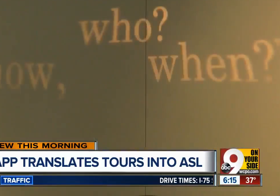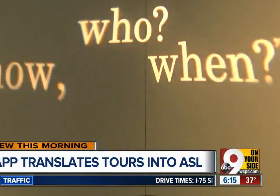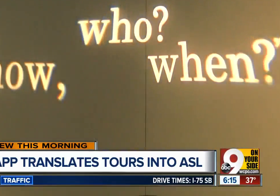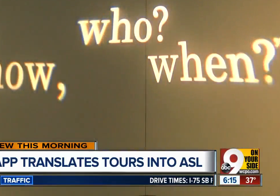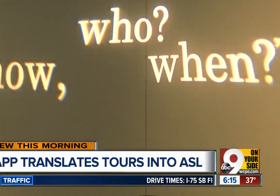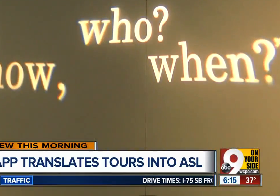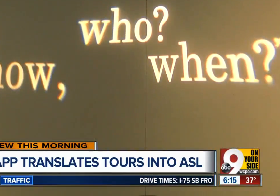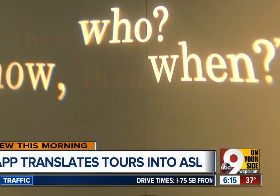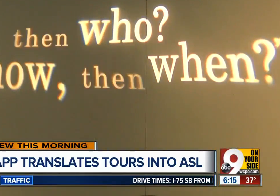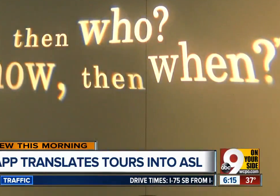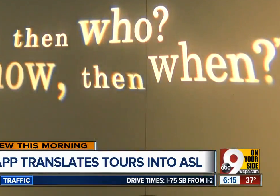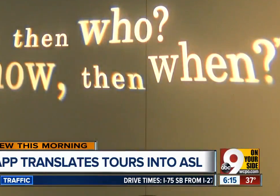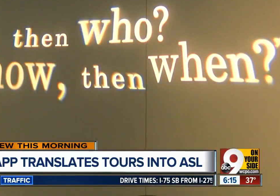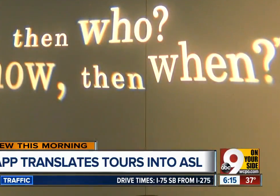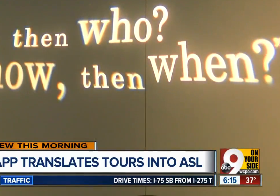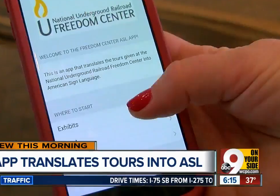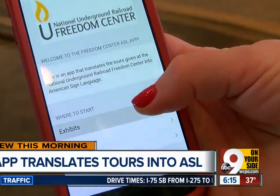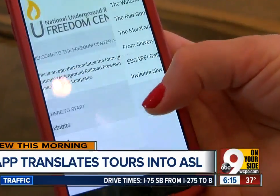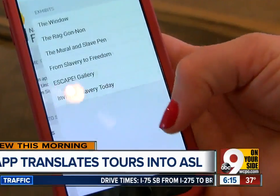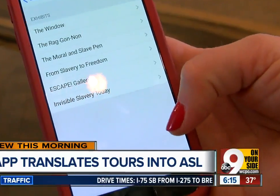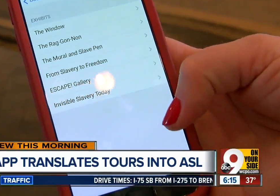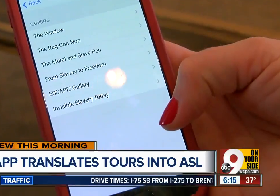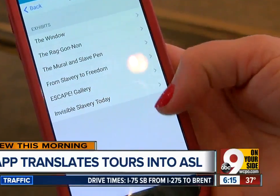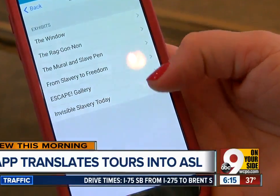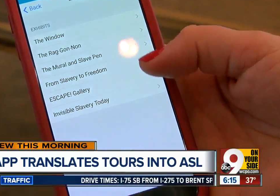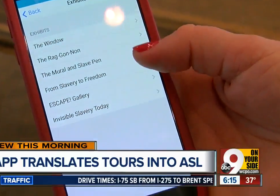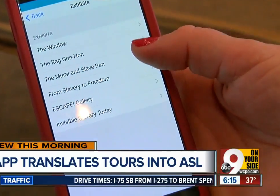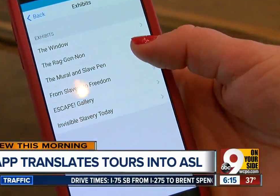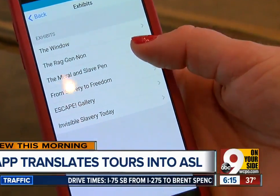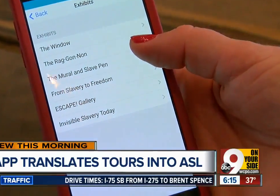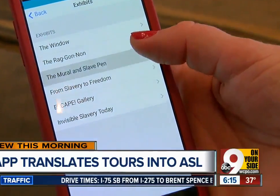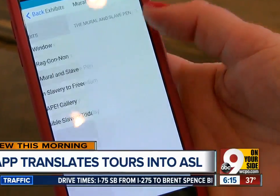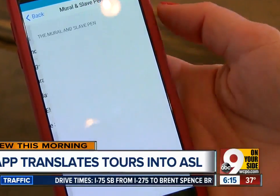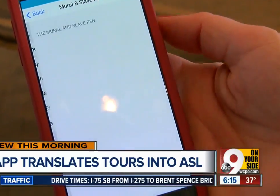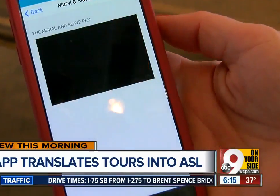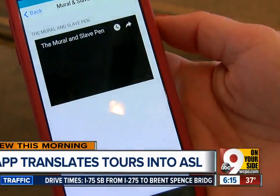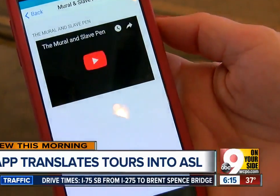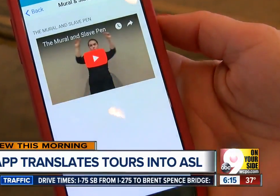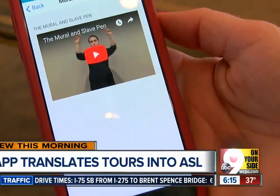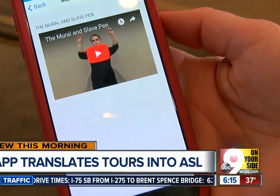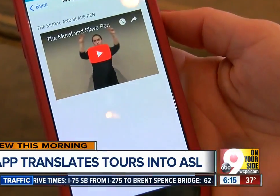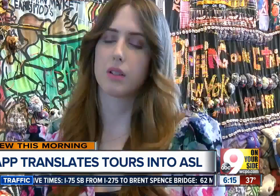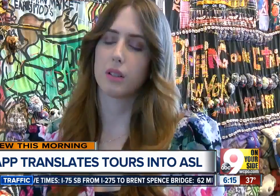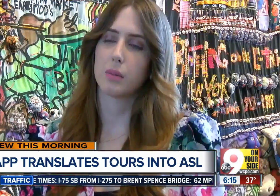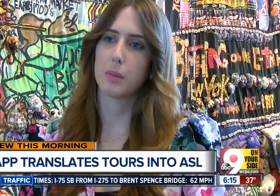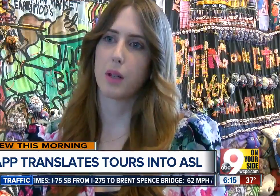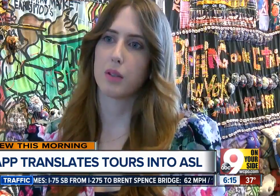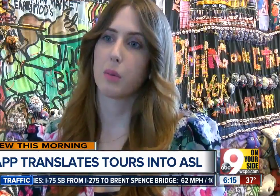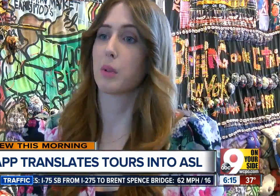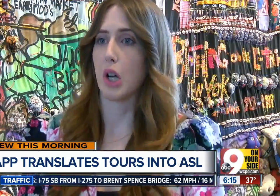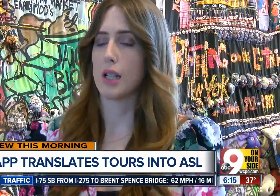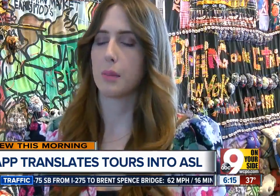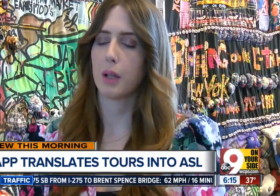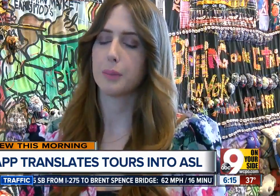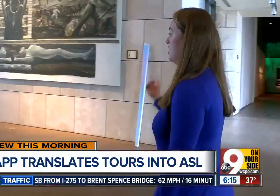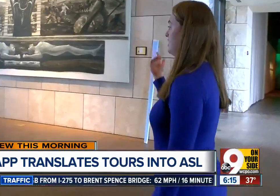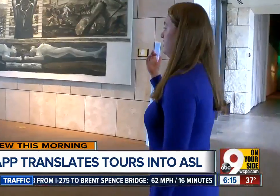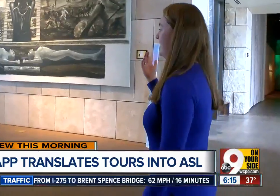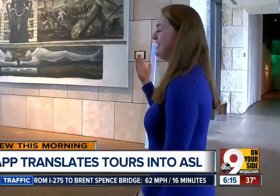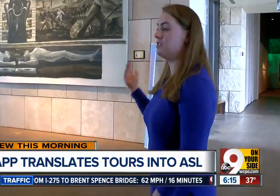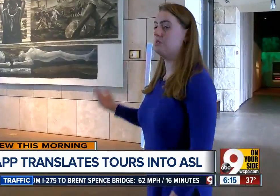with them. And those come at an extra cost. So this app, which is free, has the solution. That helps connect the visitor a little bit better to what we're talking